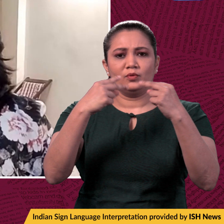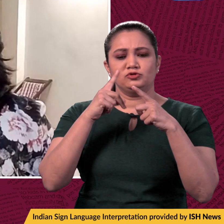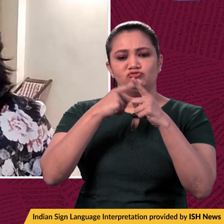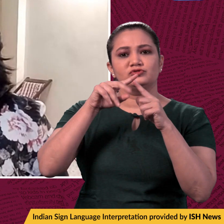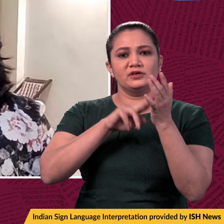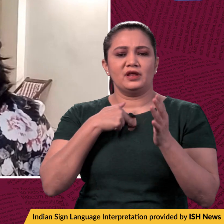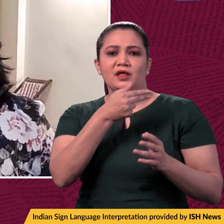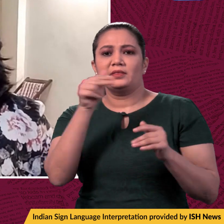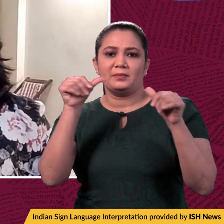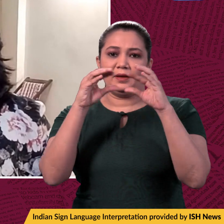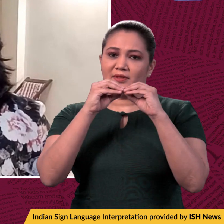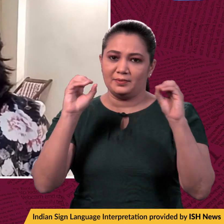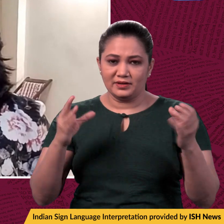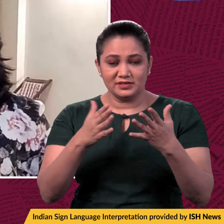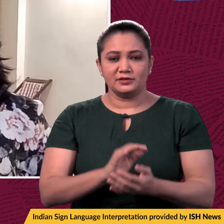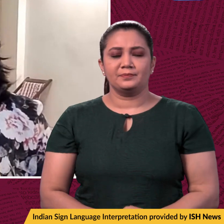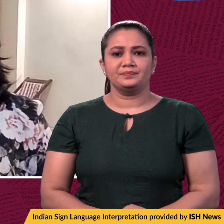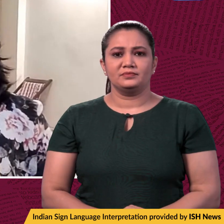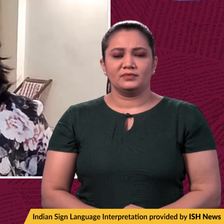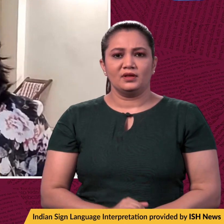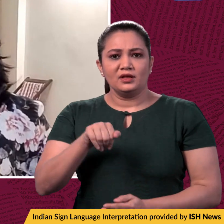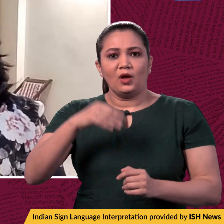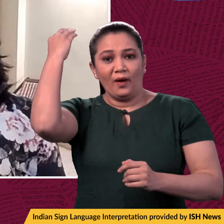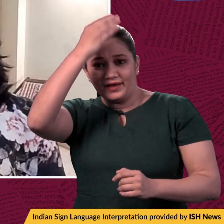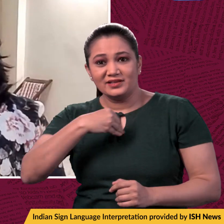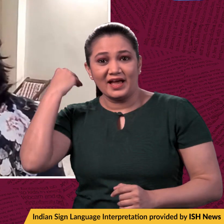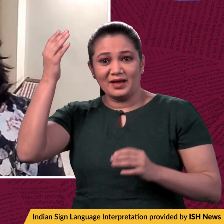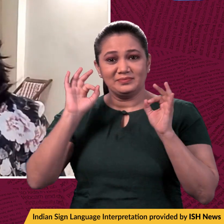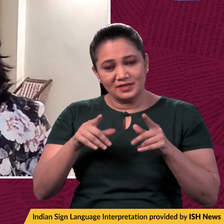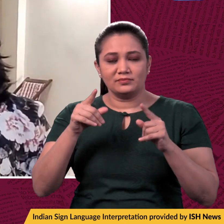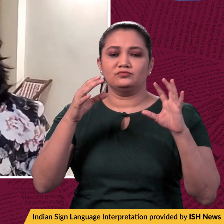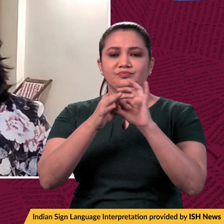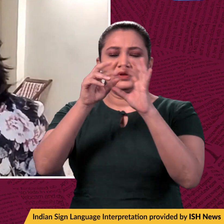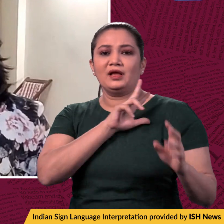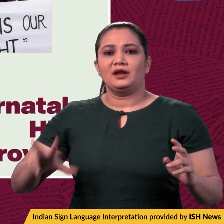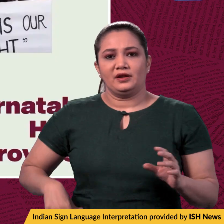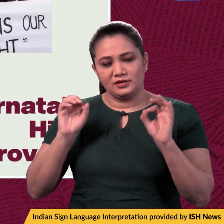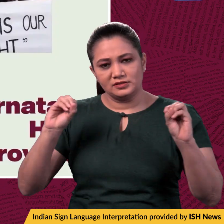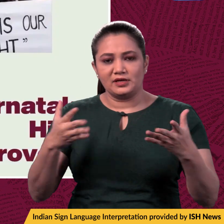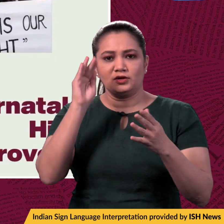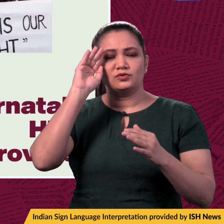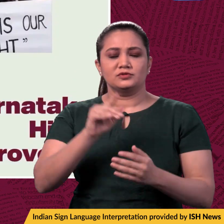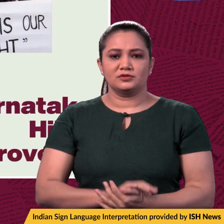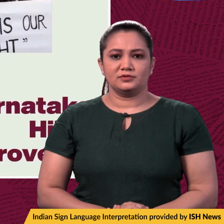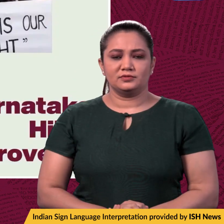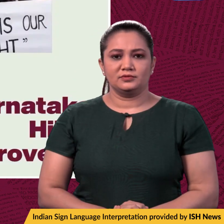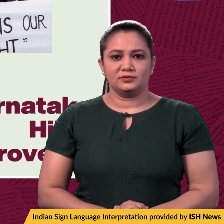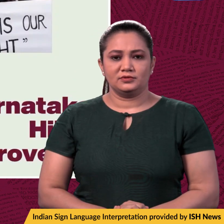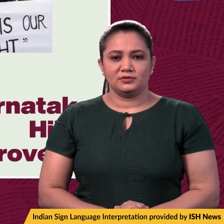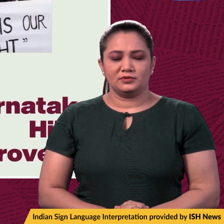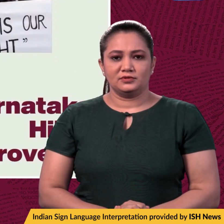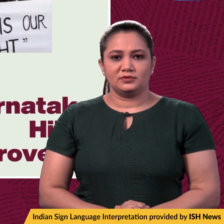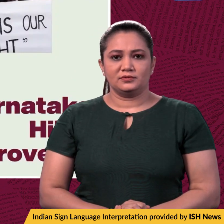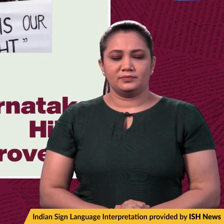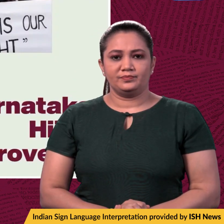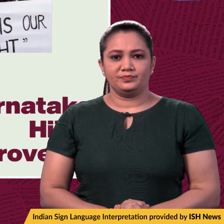Good evening. You're watching Just the News. I'm Ahmedabad. We're starting off with the hijab controversy in Karnataka. We have a lot to get through today. So